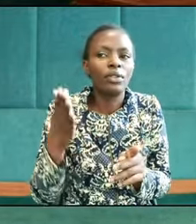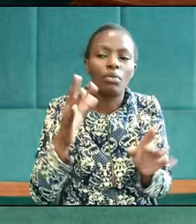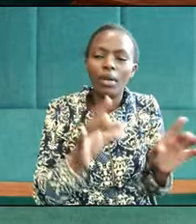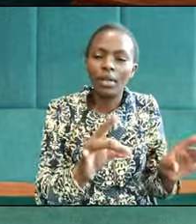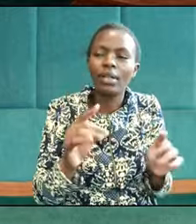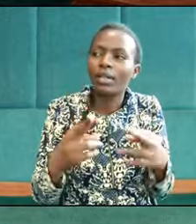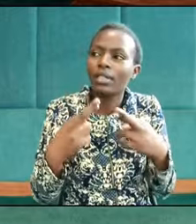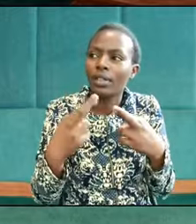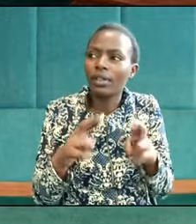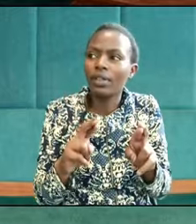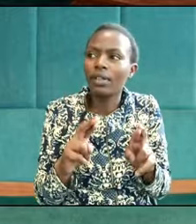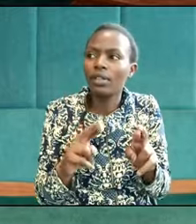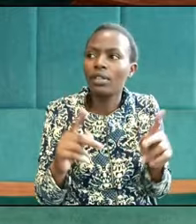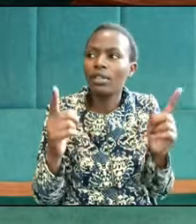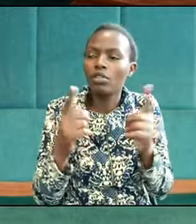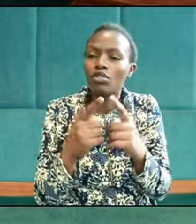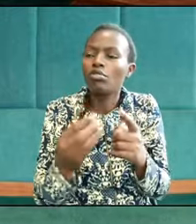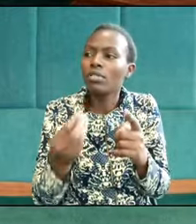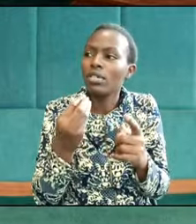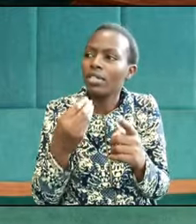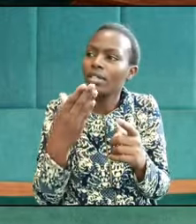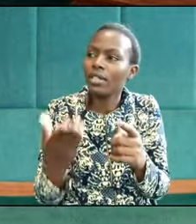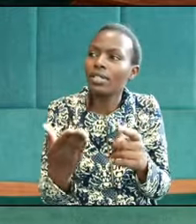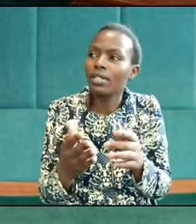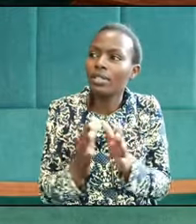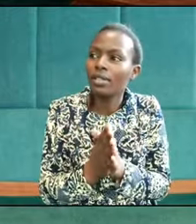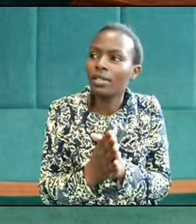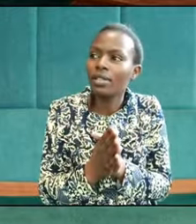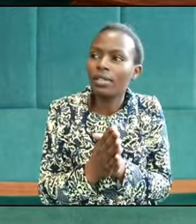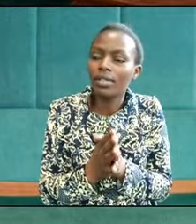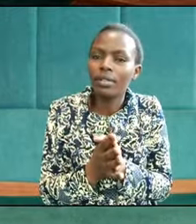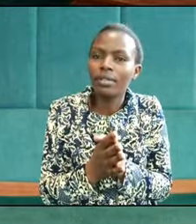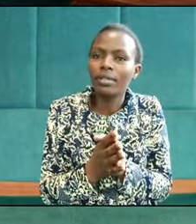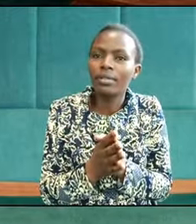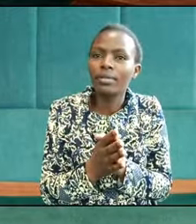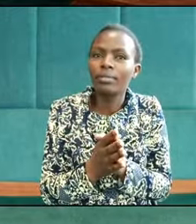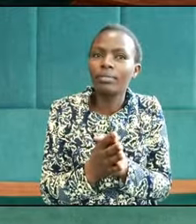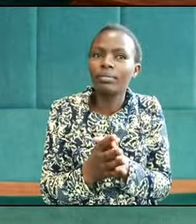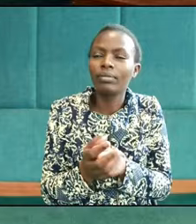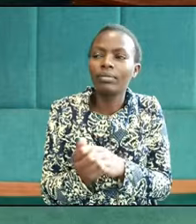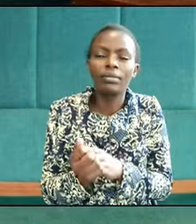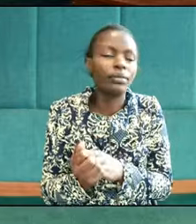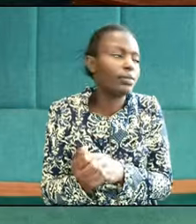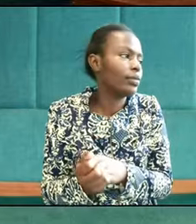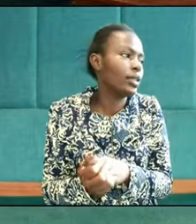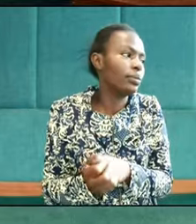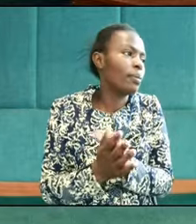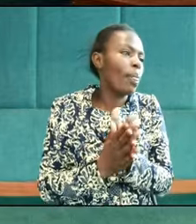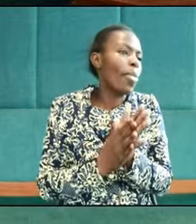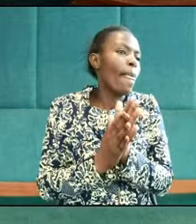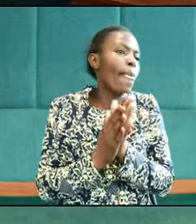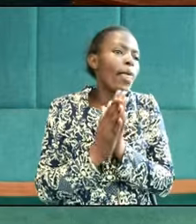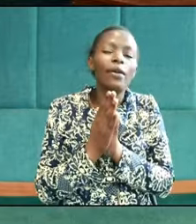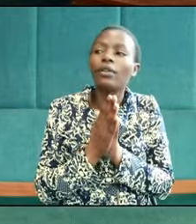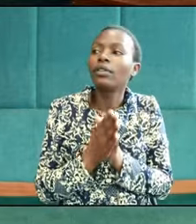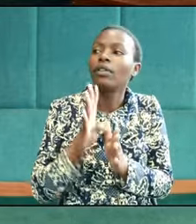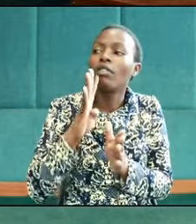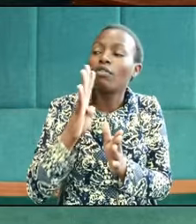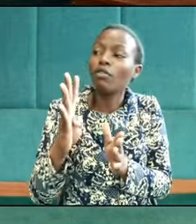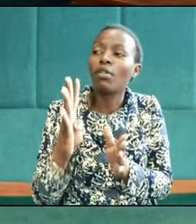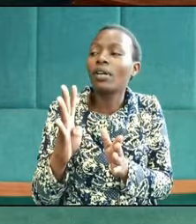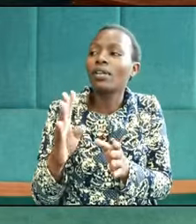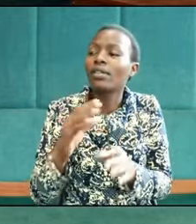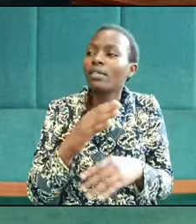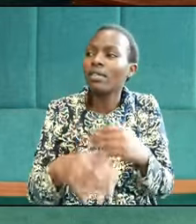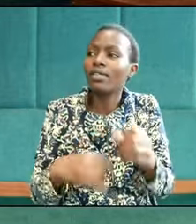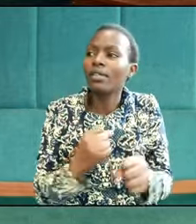the people were getting ready to leave Egypt at a moment's notice. The children of Israel had been slaves for 400 years.